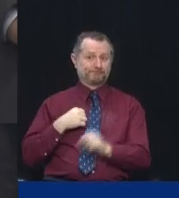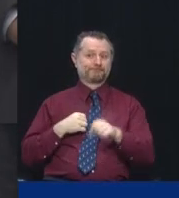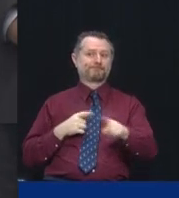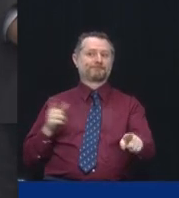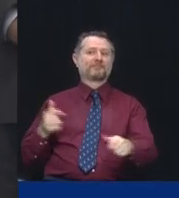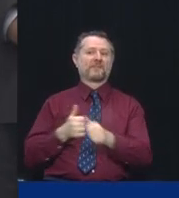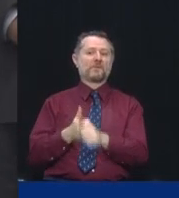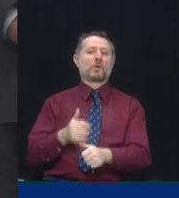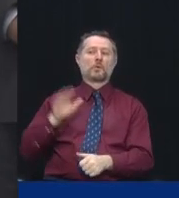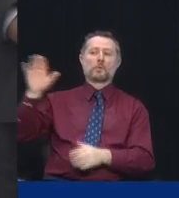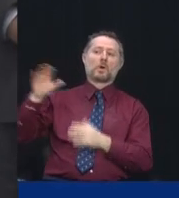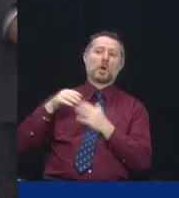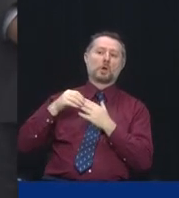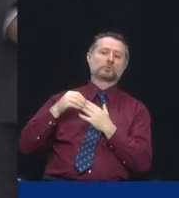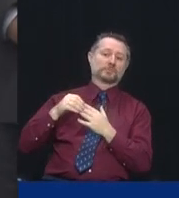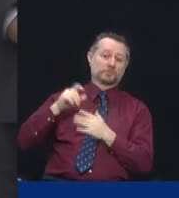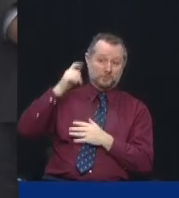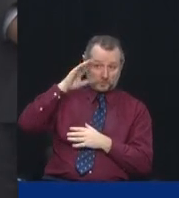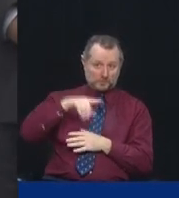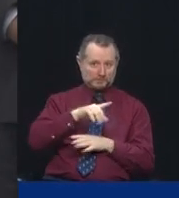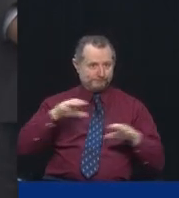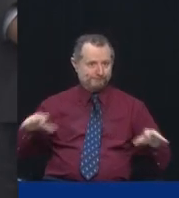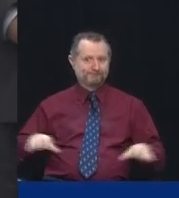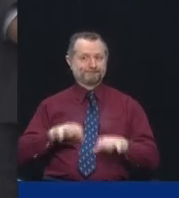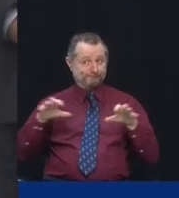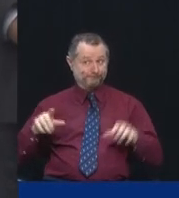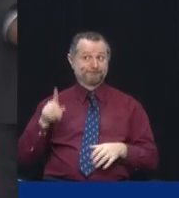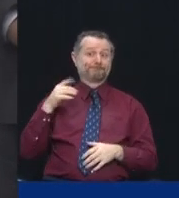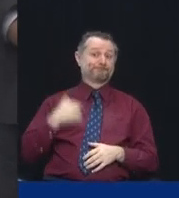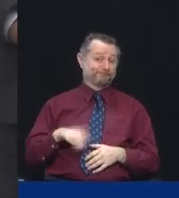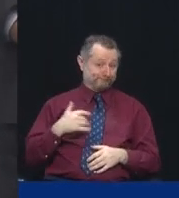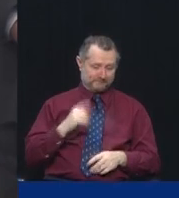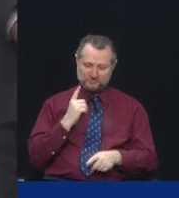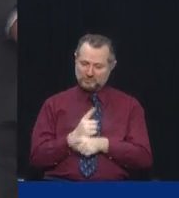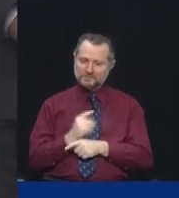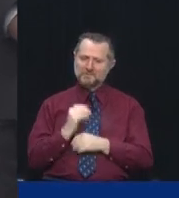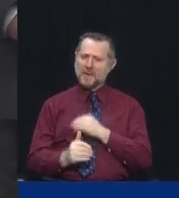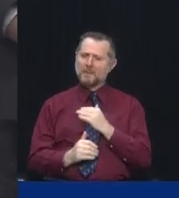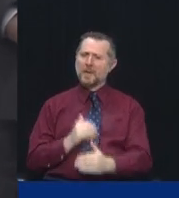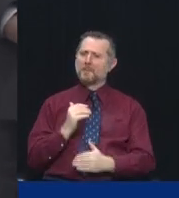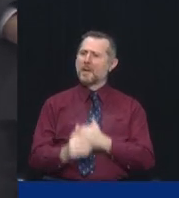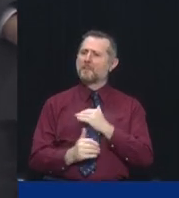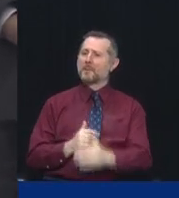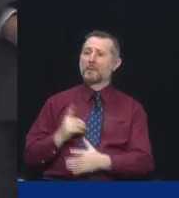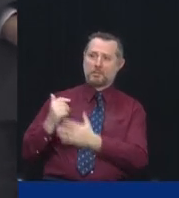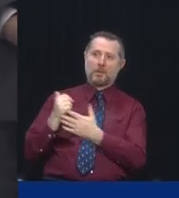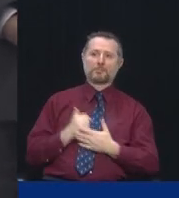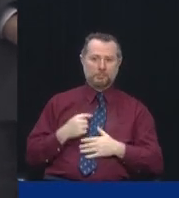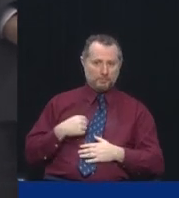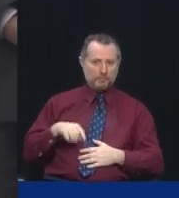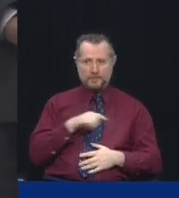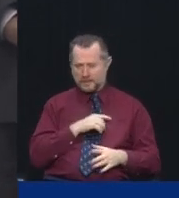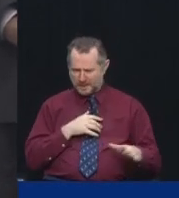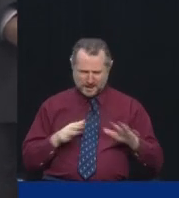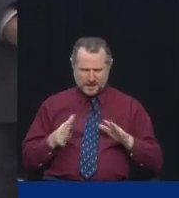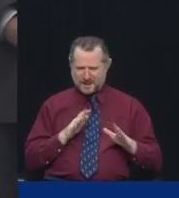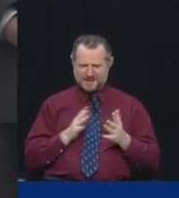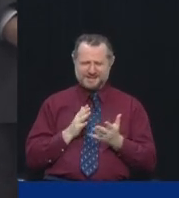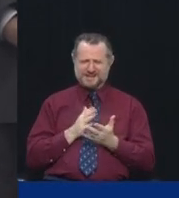taken the progressive steps forward in bringing us through what is probably the most horrific time in any of our